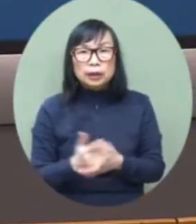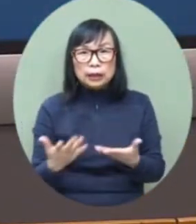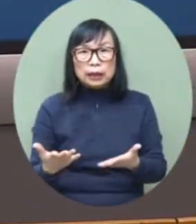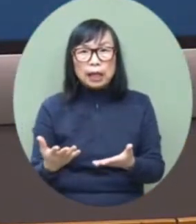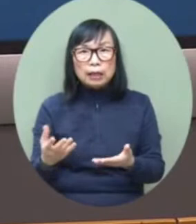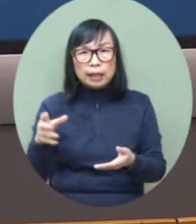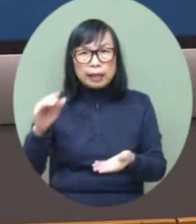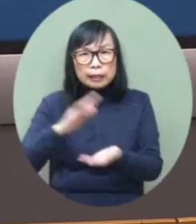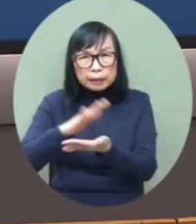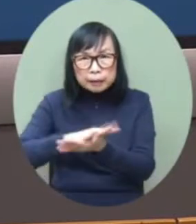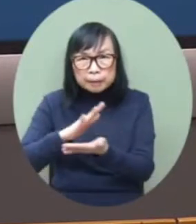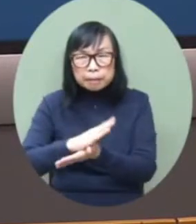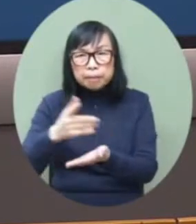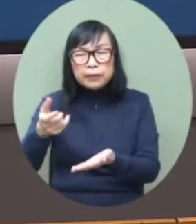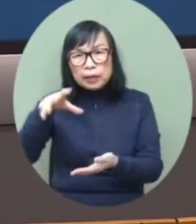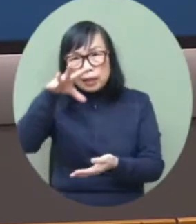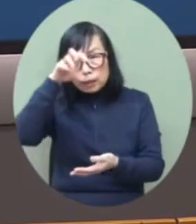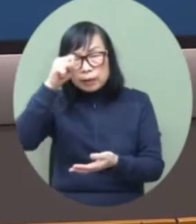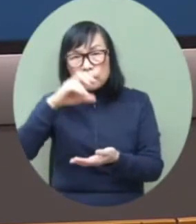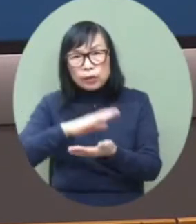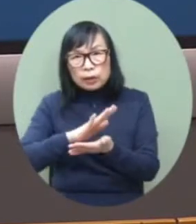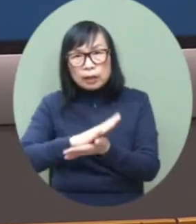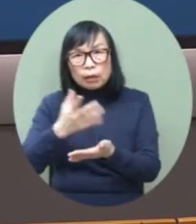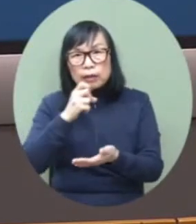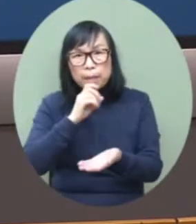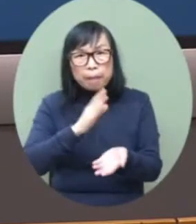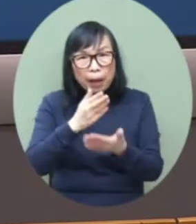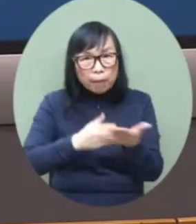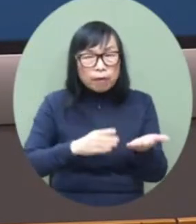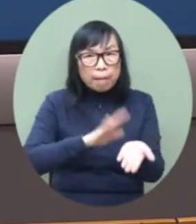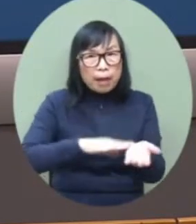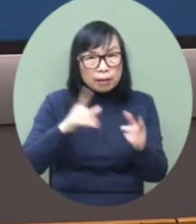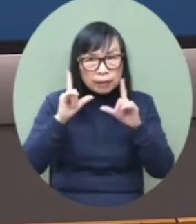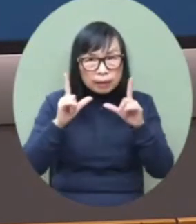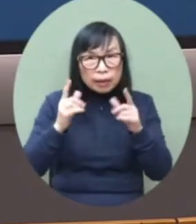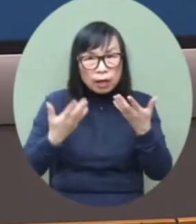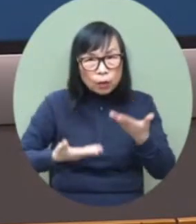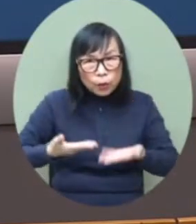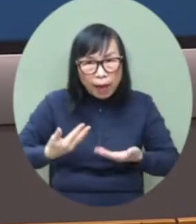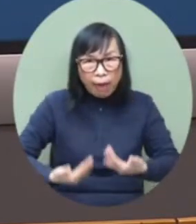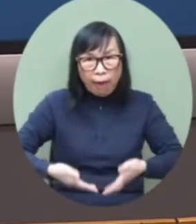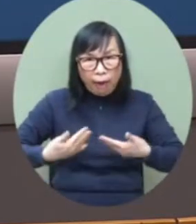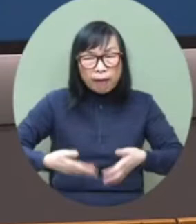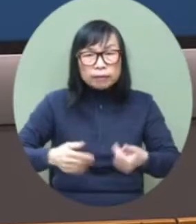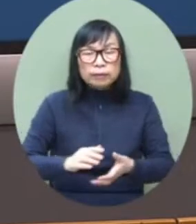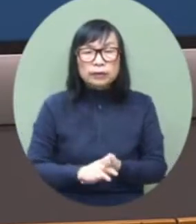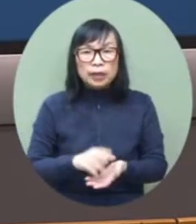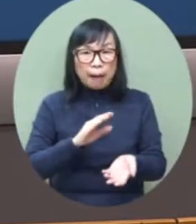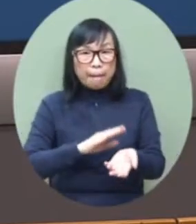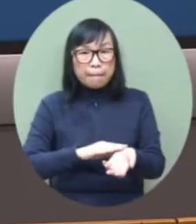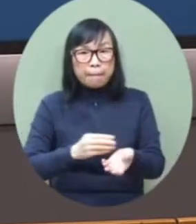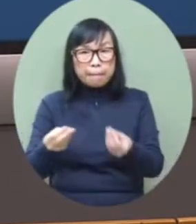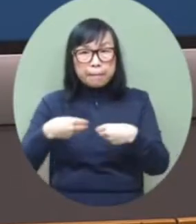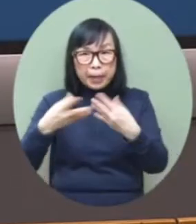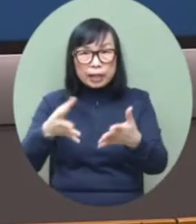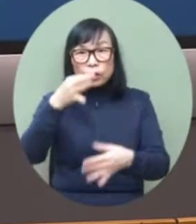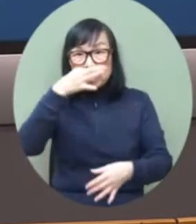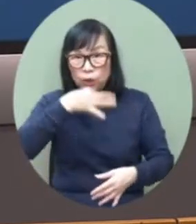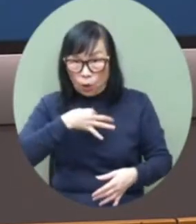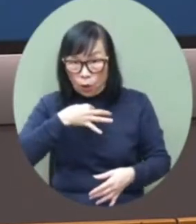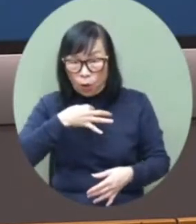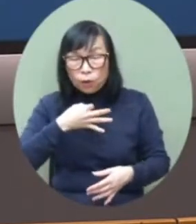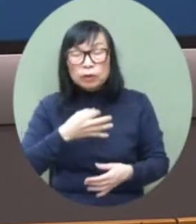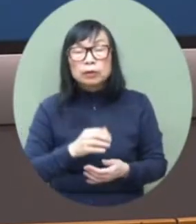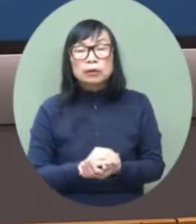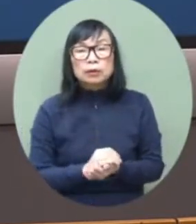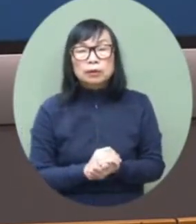patients. We are accumulating experience. The majority of them have mild symptoms, and